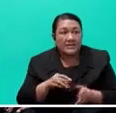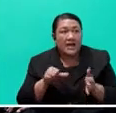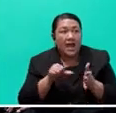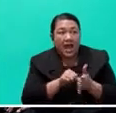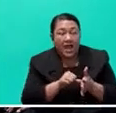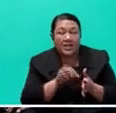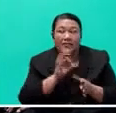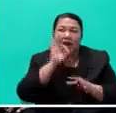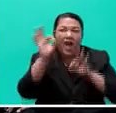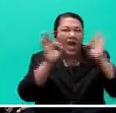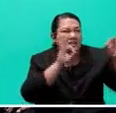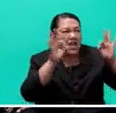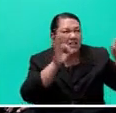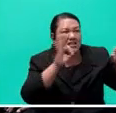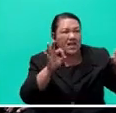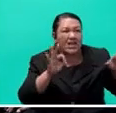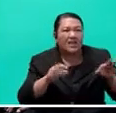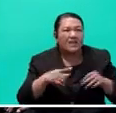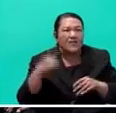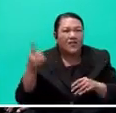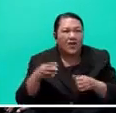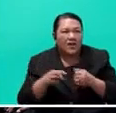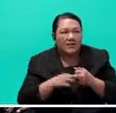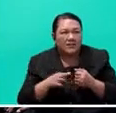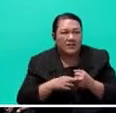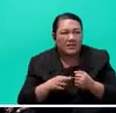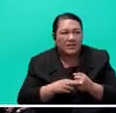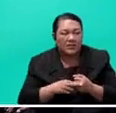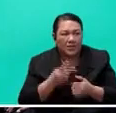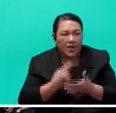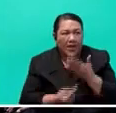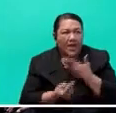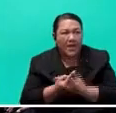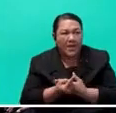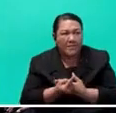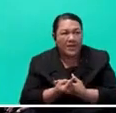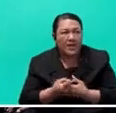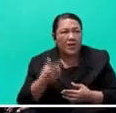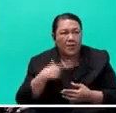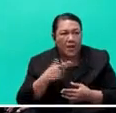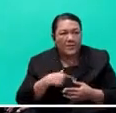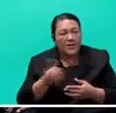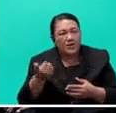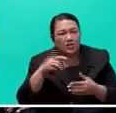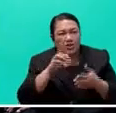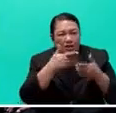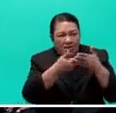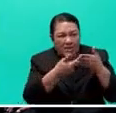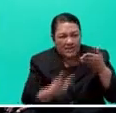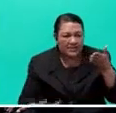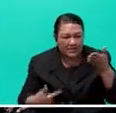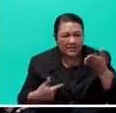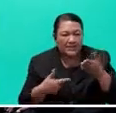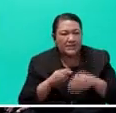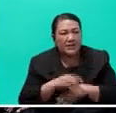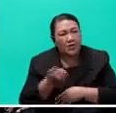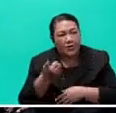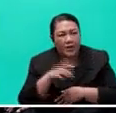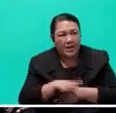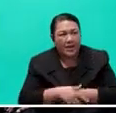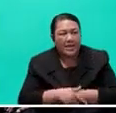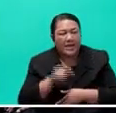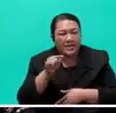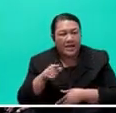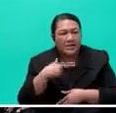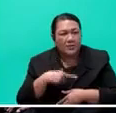any extension or renovation works to be undertaken because it's already listed. That's why we need a